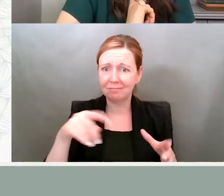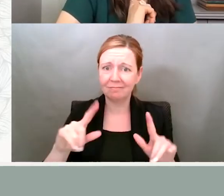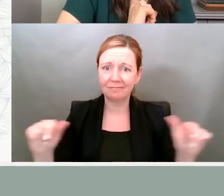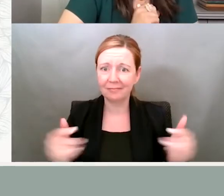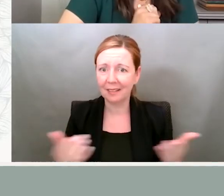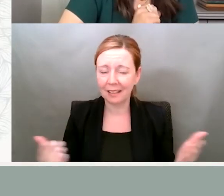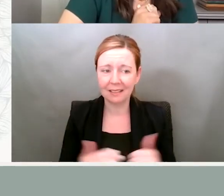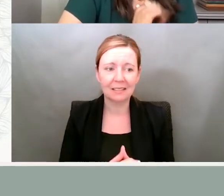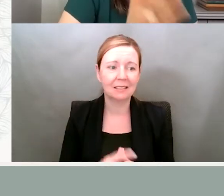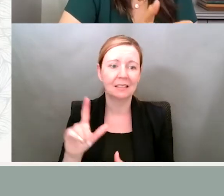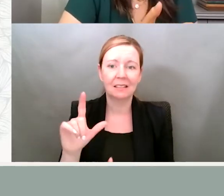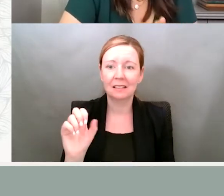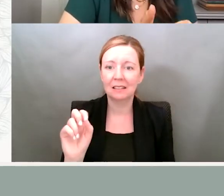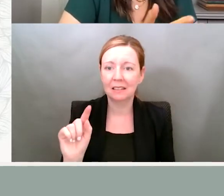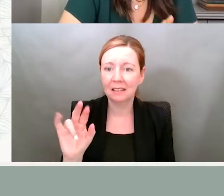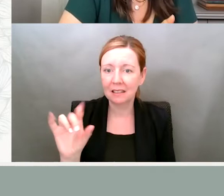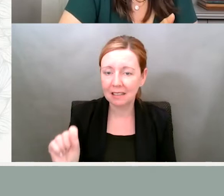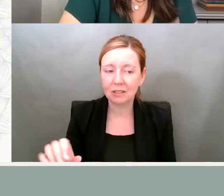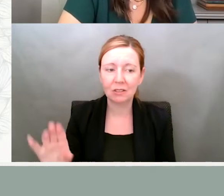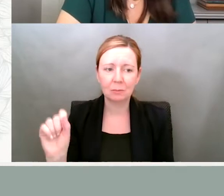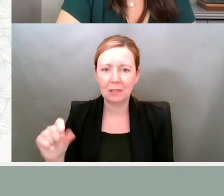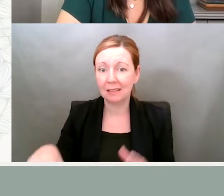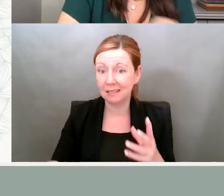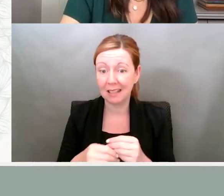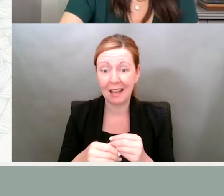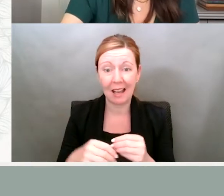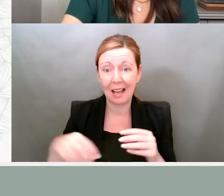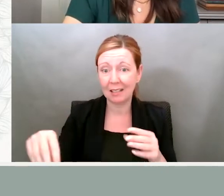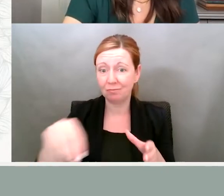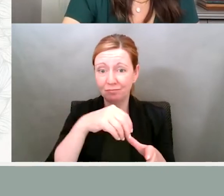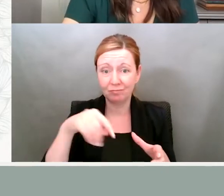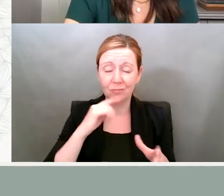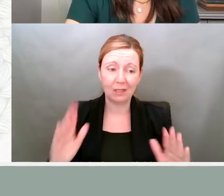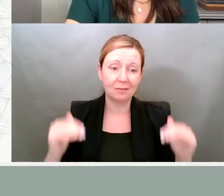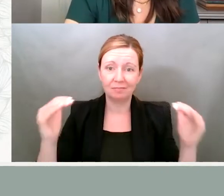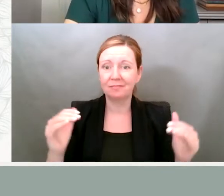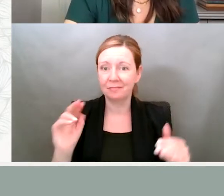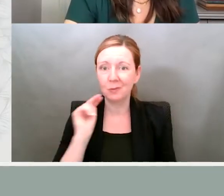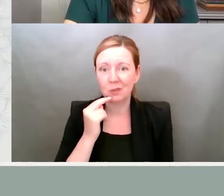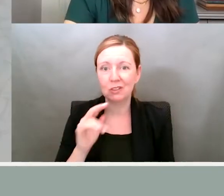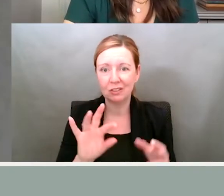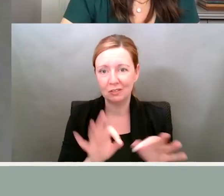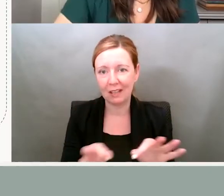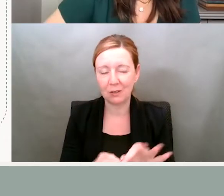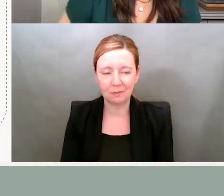there. Lentils, beans, add a spice blend in there, really elevates the nutritional